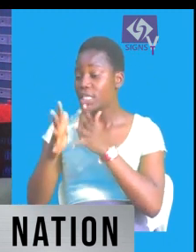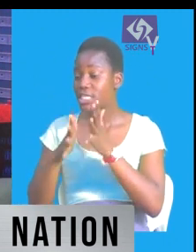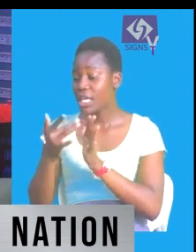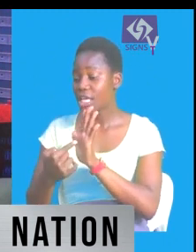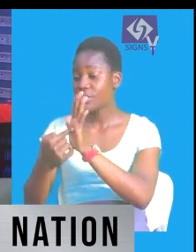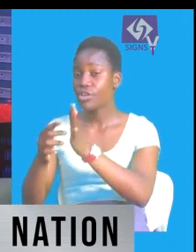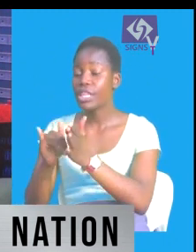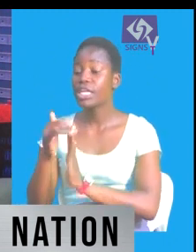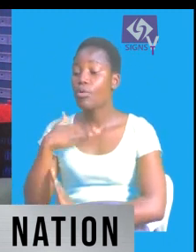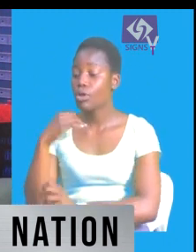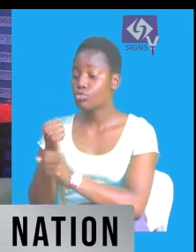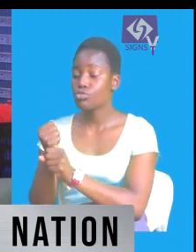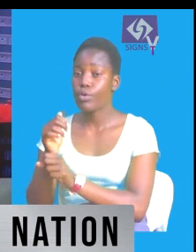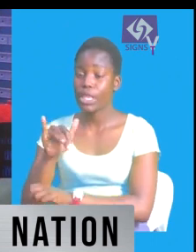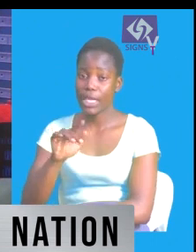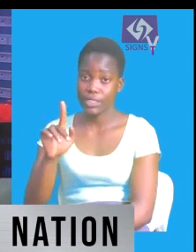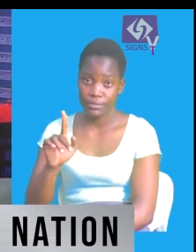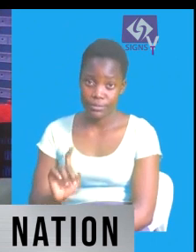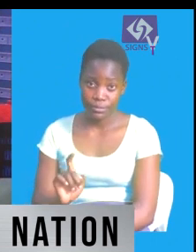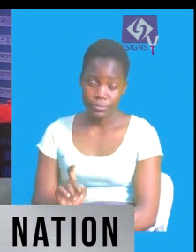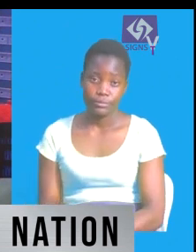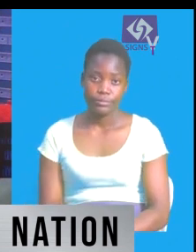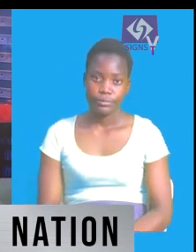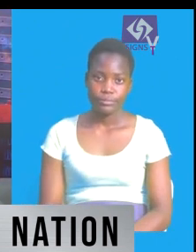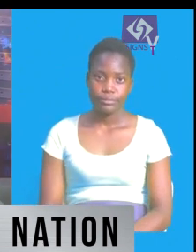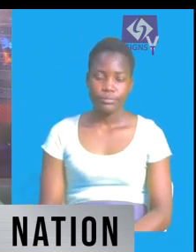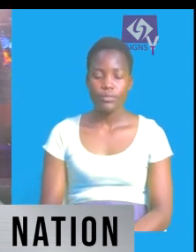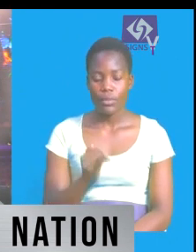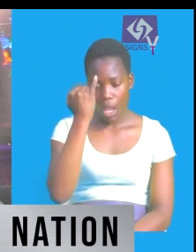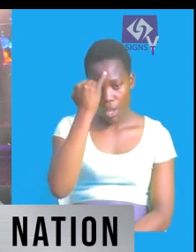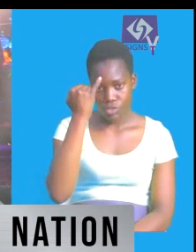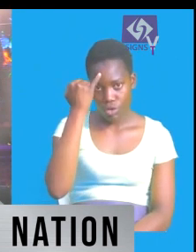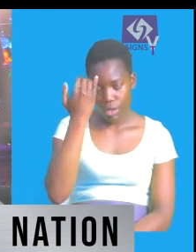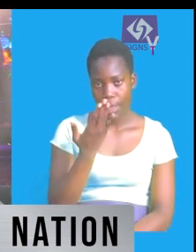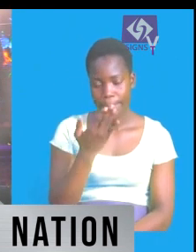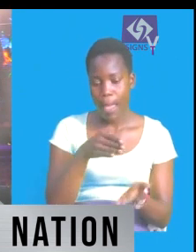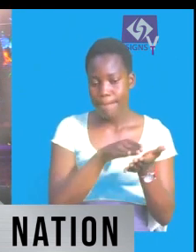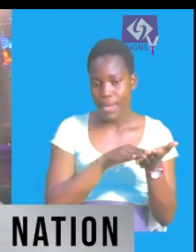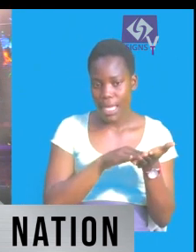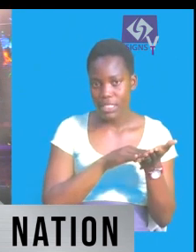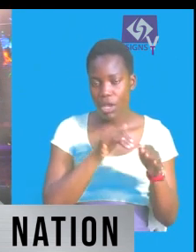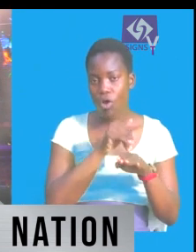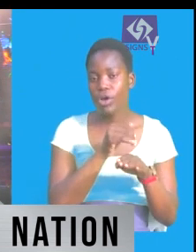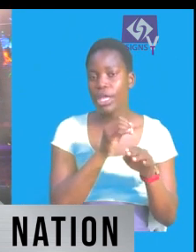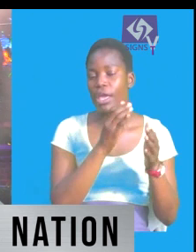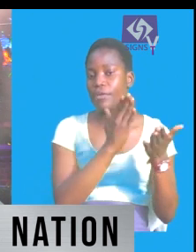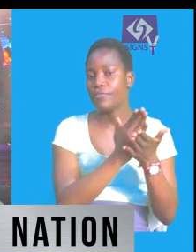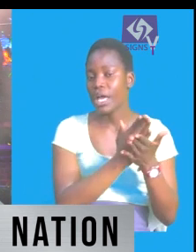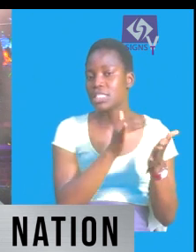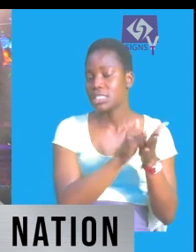want to do that? Well, Jonah, basing on the fact that